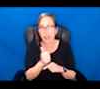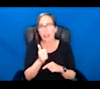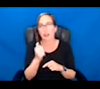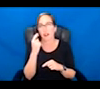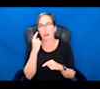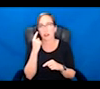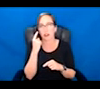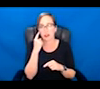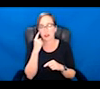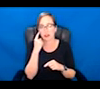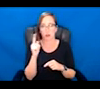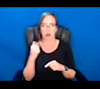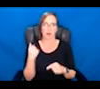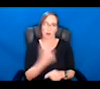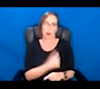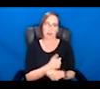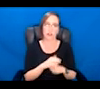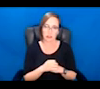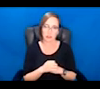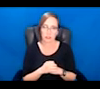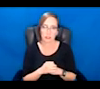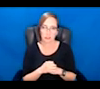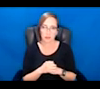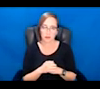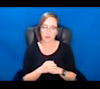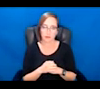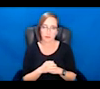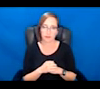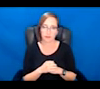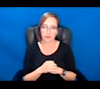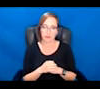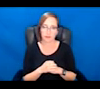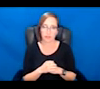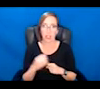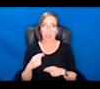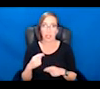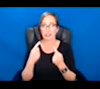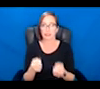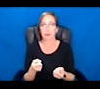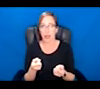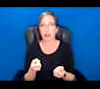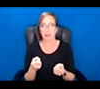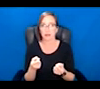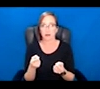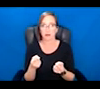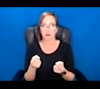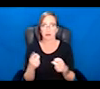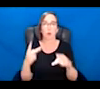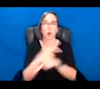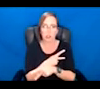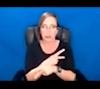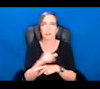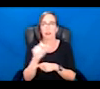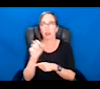single day. We have, and it's been aided and abetted by the institutionalization of